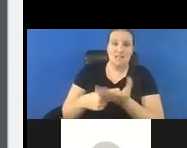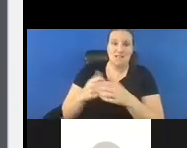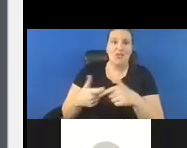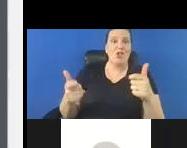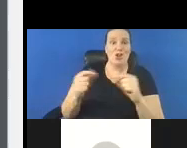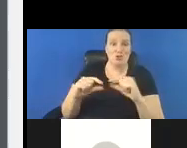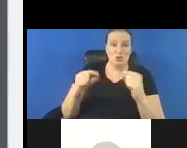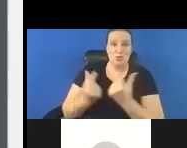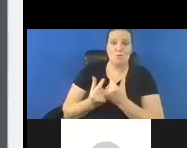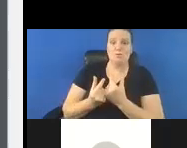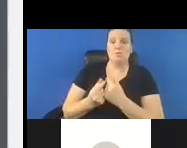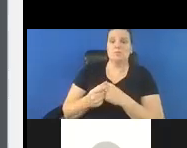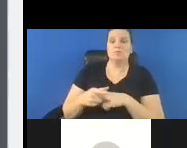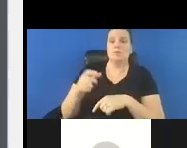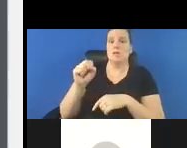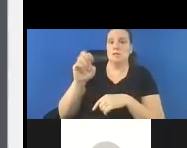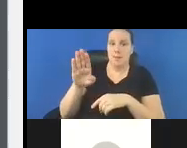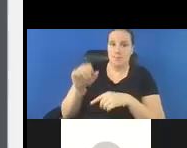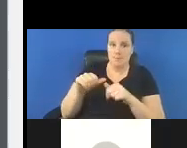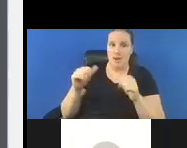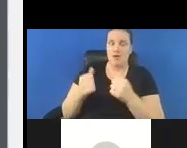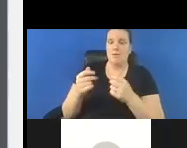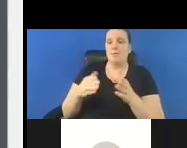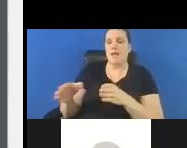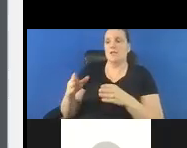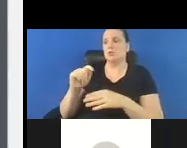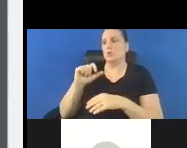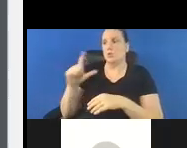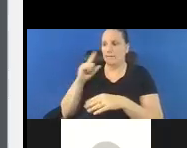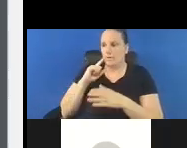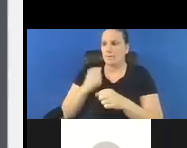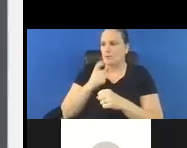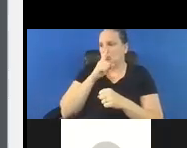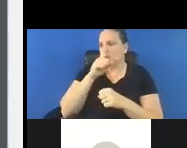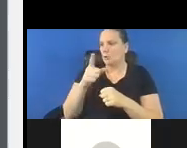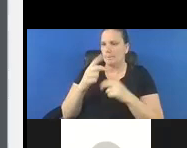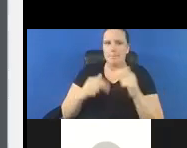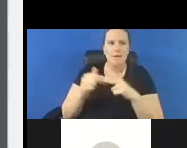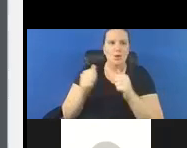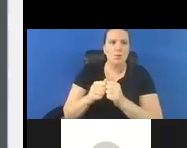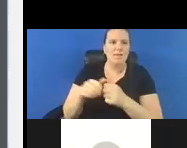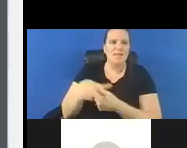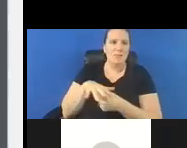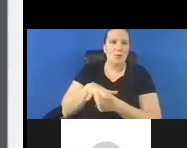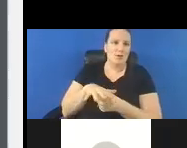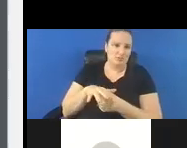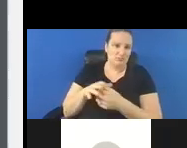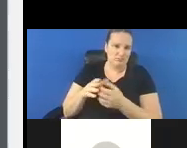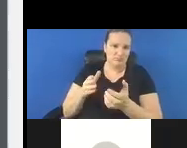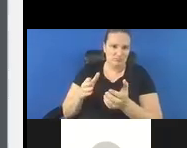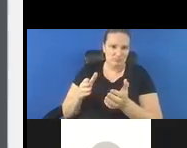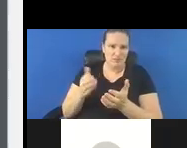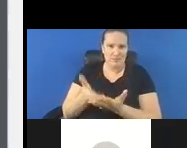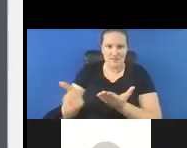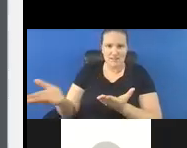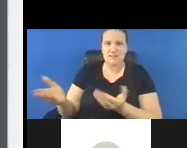group. So use sub-area planning as a tool to ensure new areas of development are built with neighborhood amenities. And you can